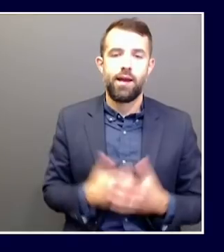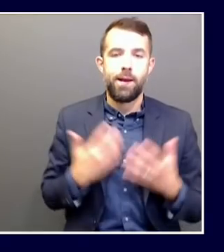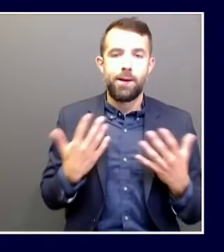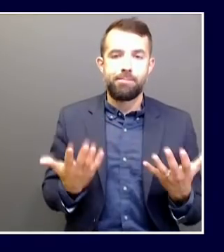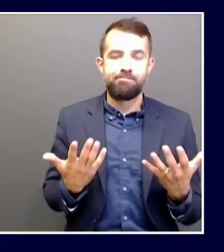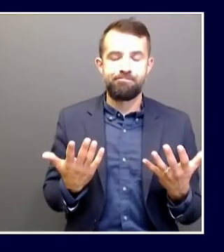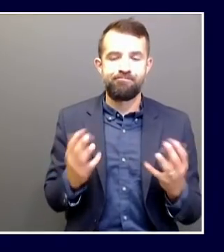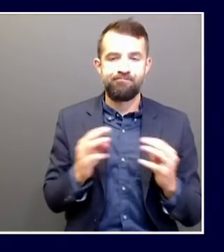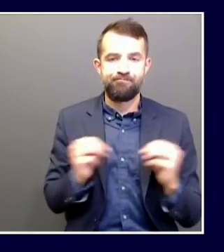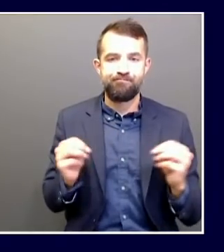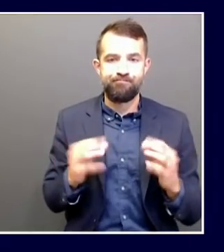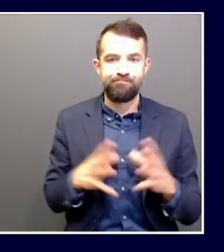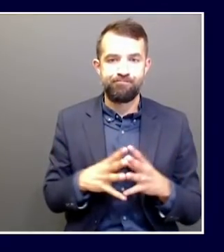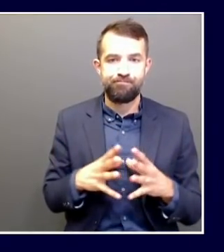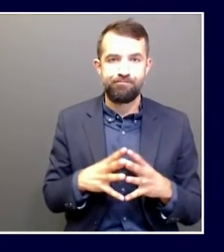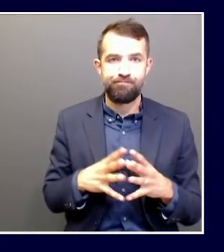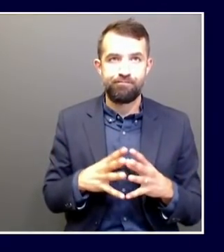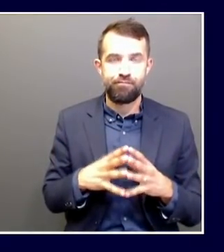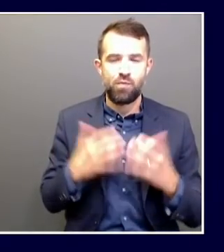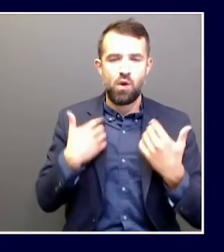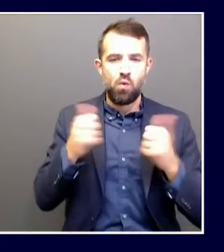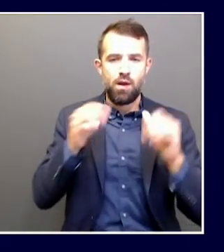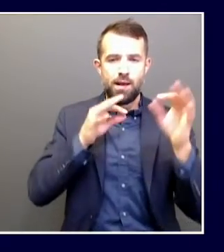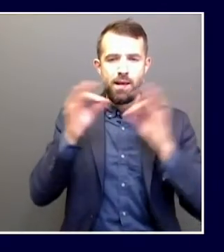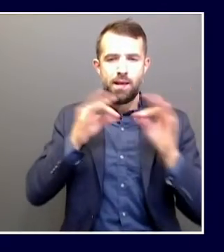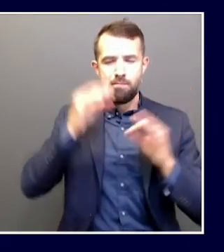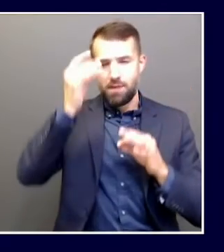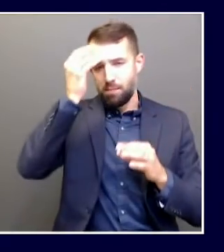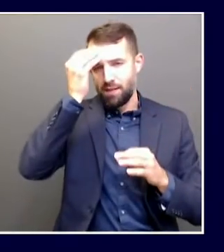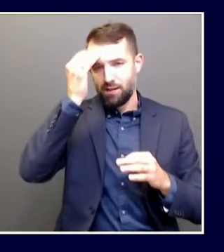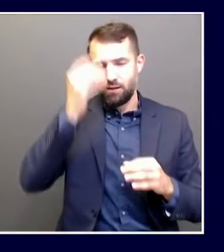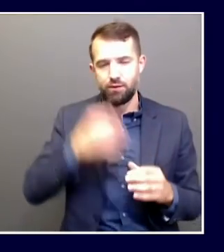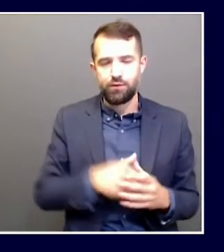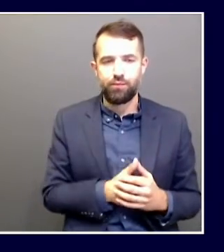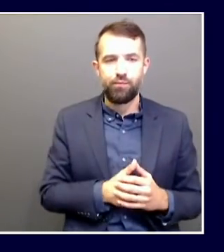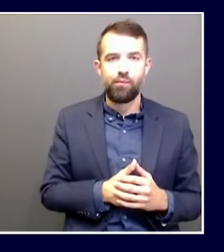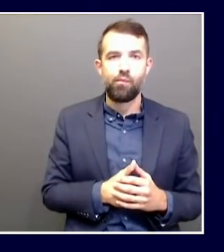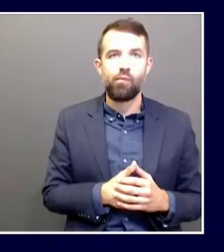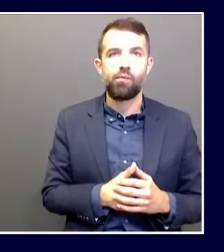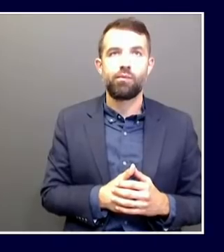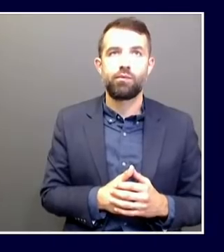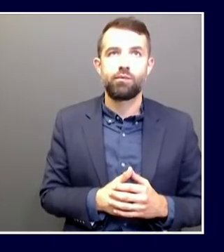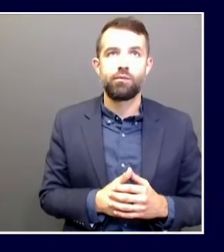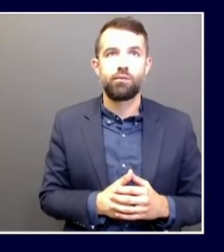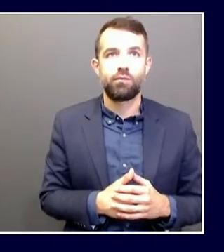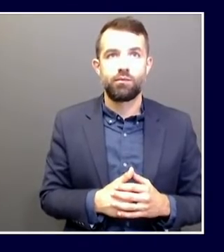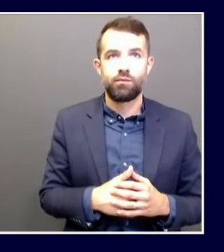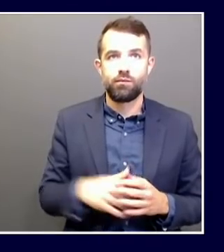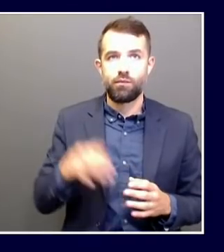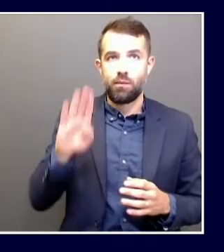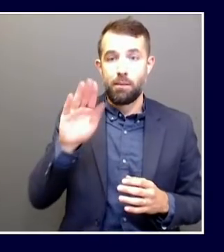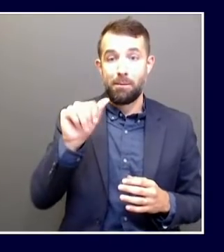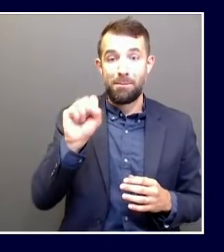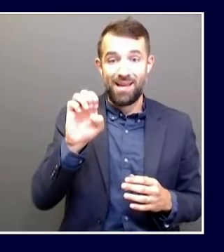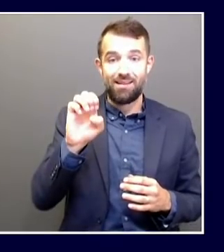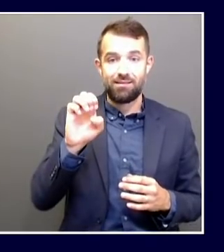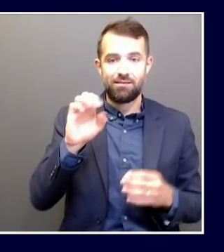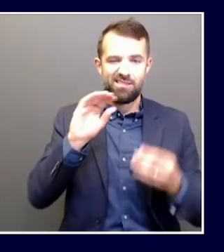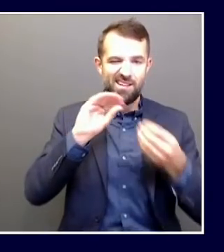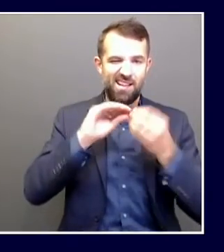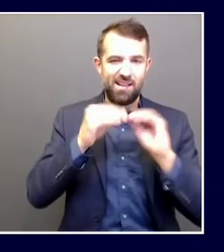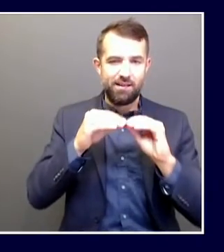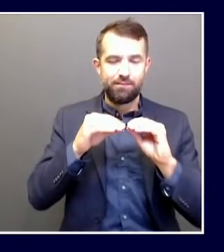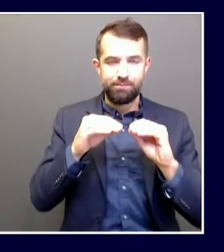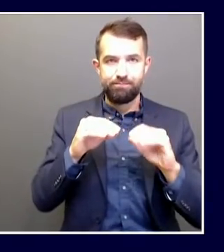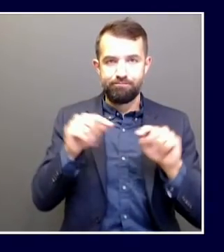So here's let's first start with the baseline. For an individual who is